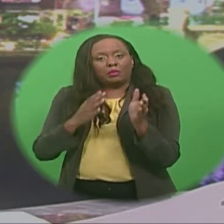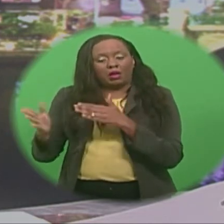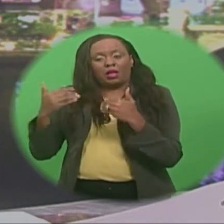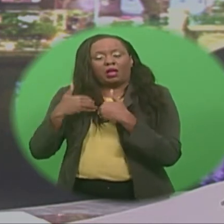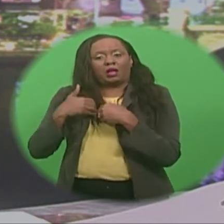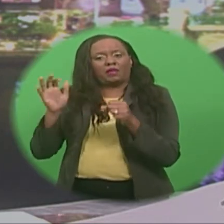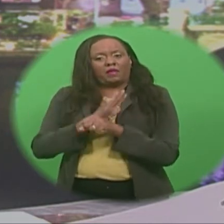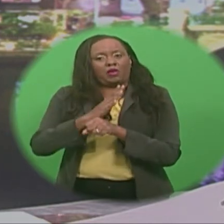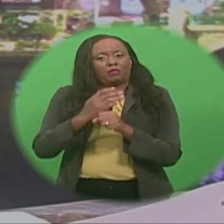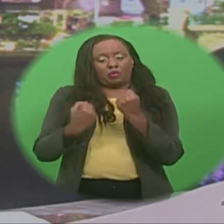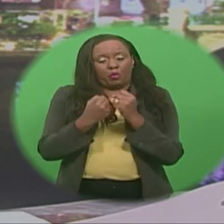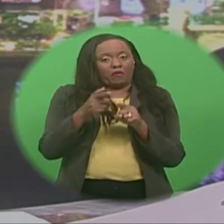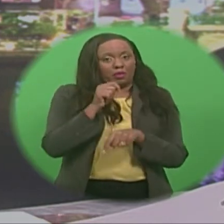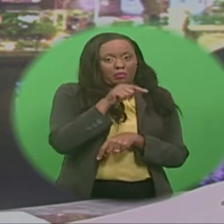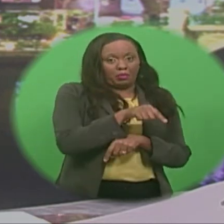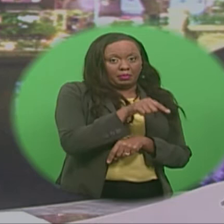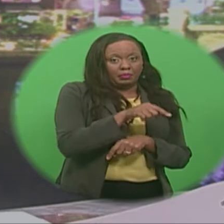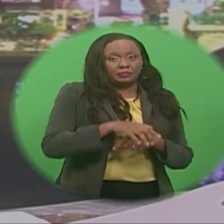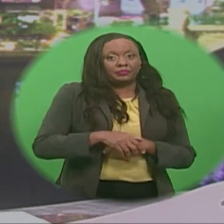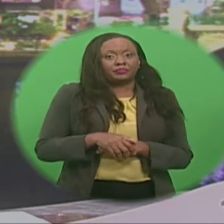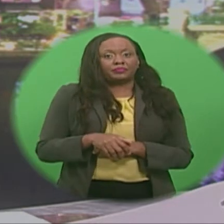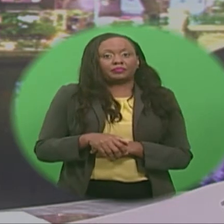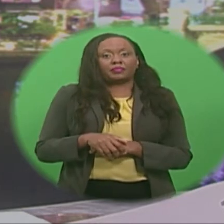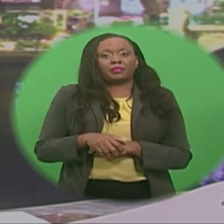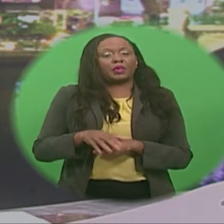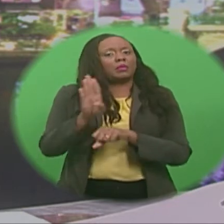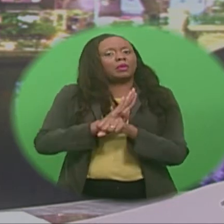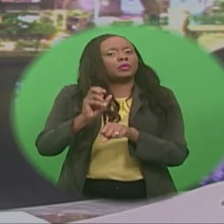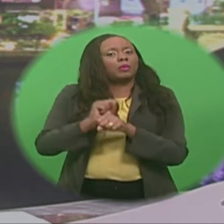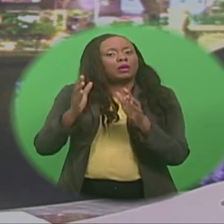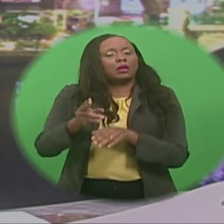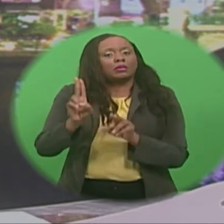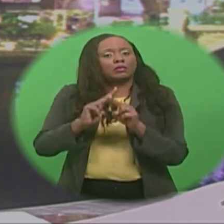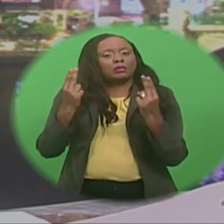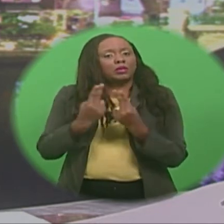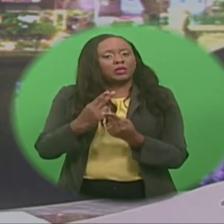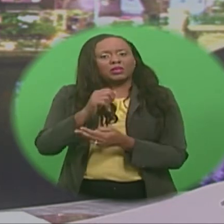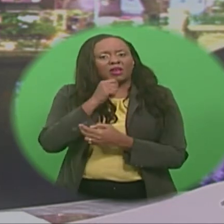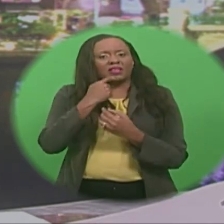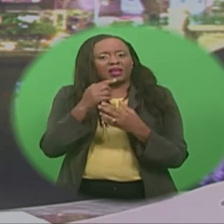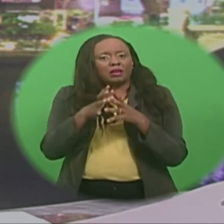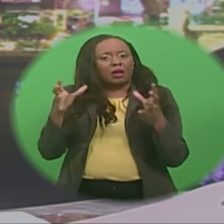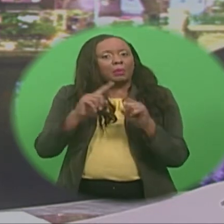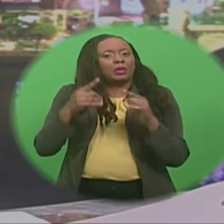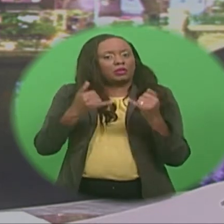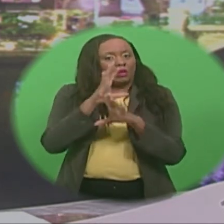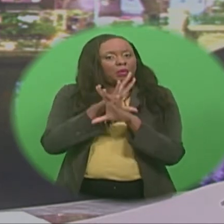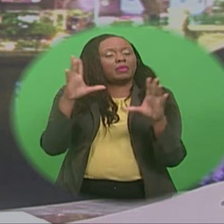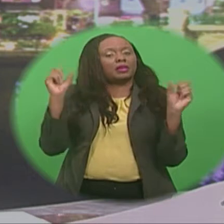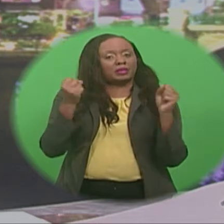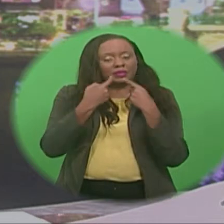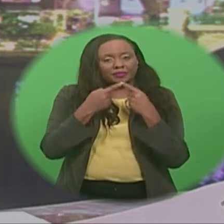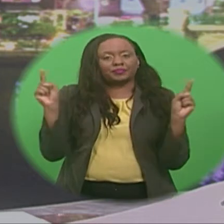Amid concerns, the BWU has had very little to say about the plan, and now General Secretary Tony Moore is stating